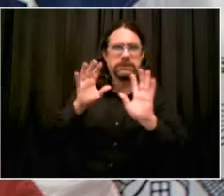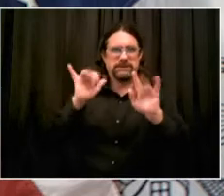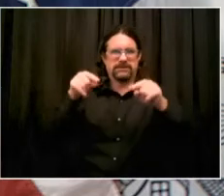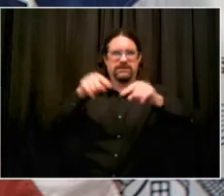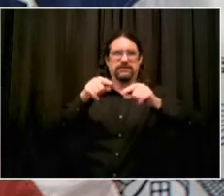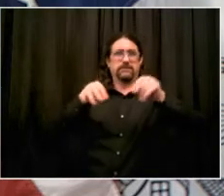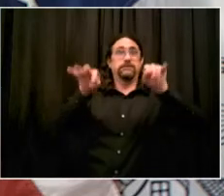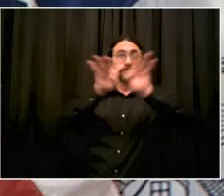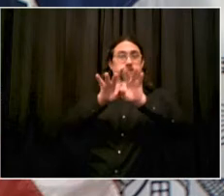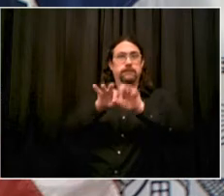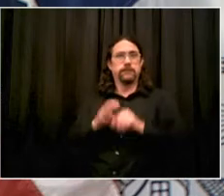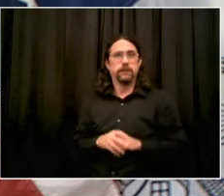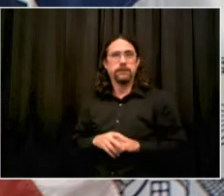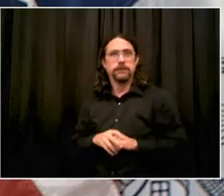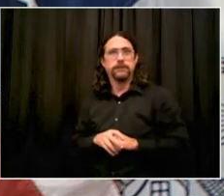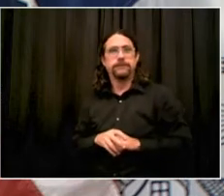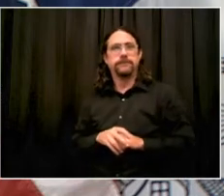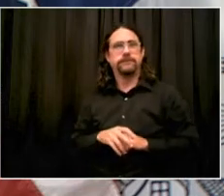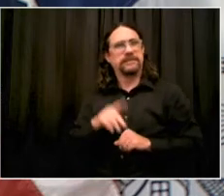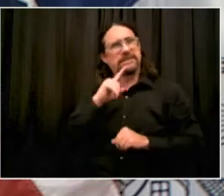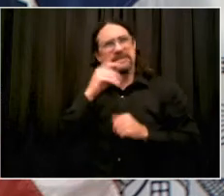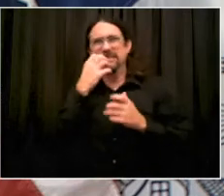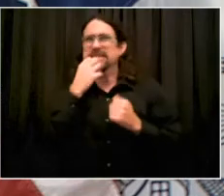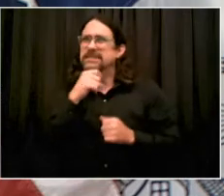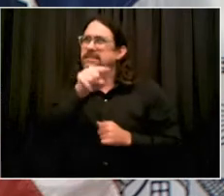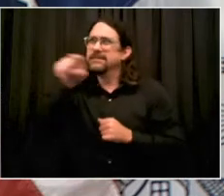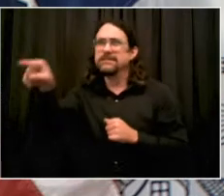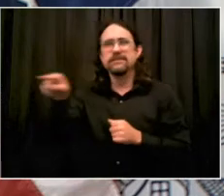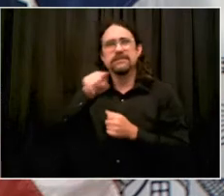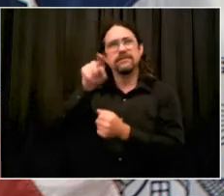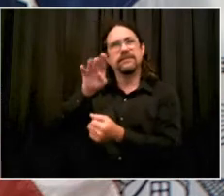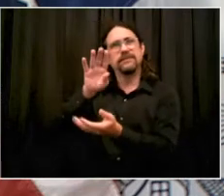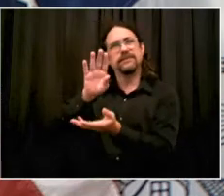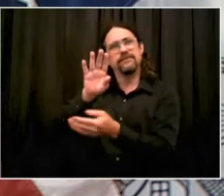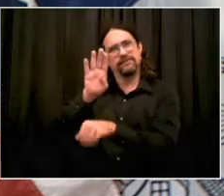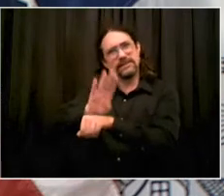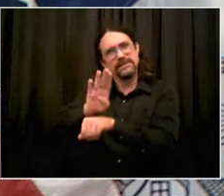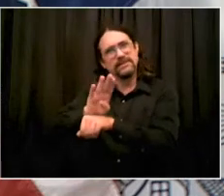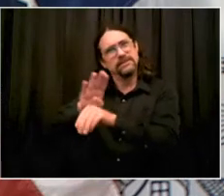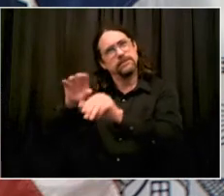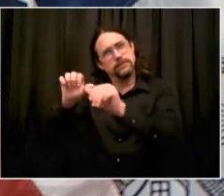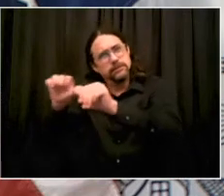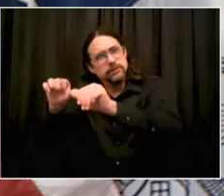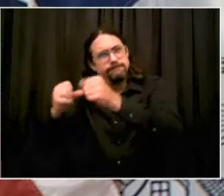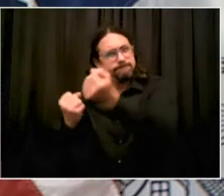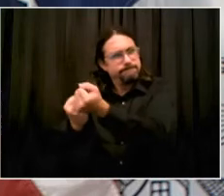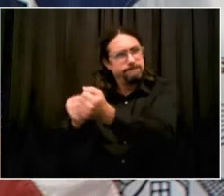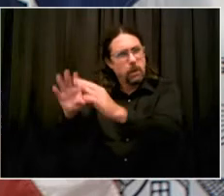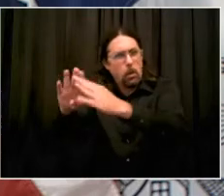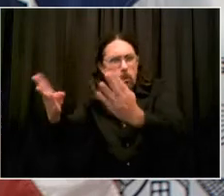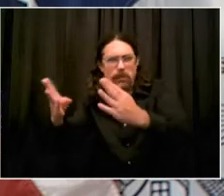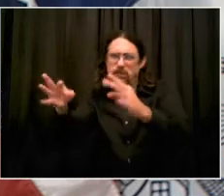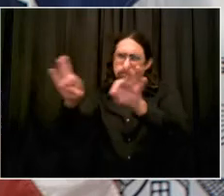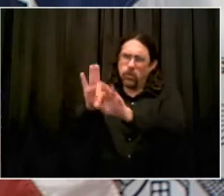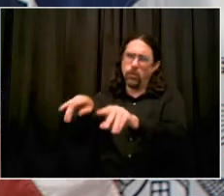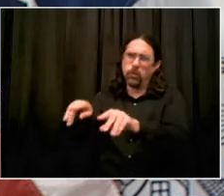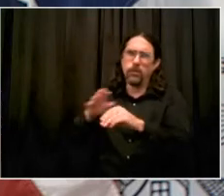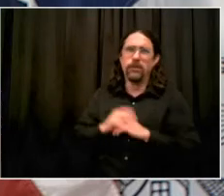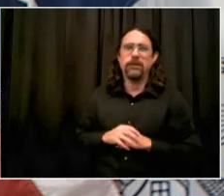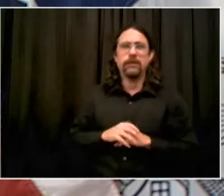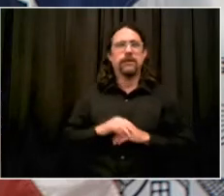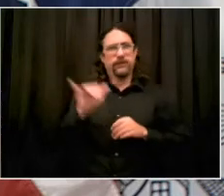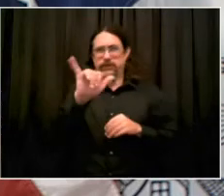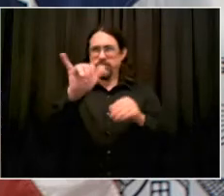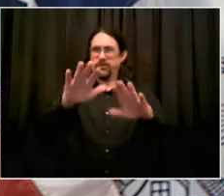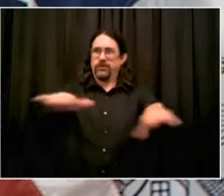make the changes needed to ensure everyone is healthy and safe. If they don't, it's been made abundantly clear that they will be shut down.